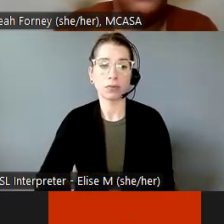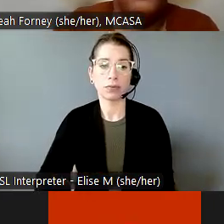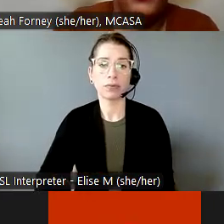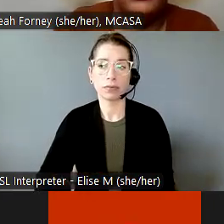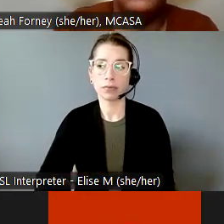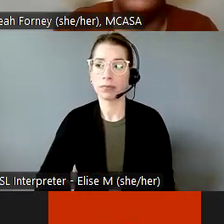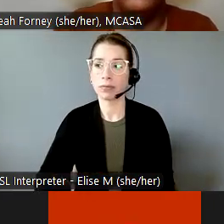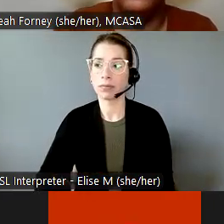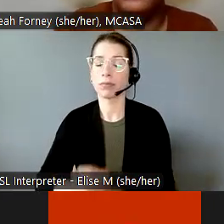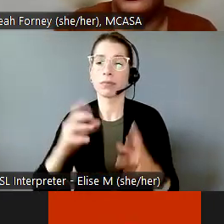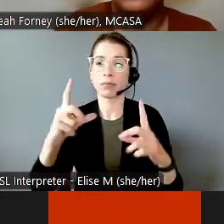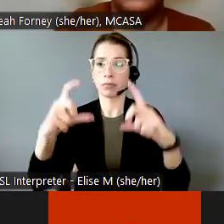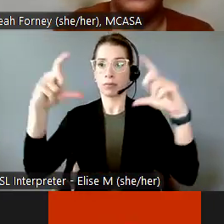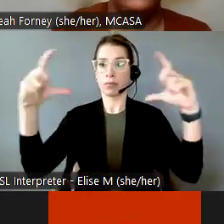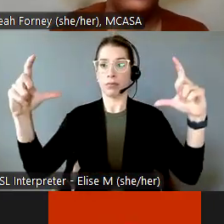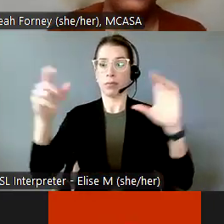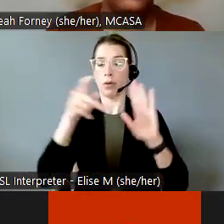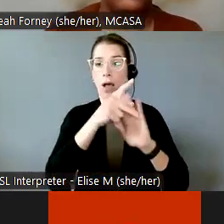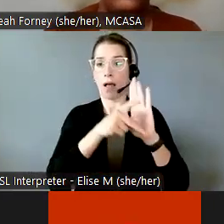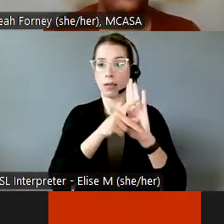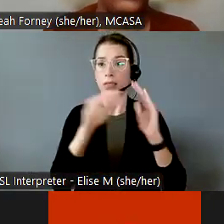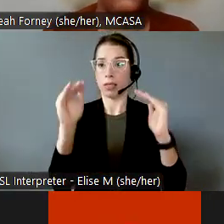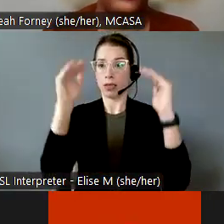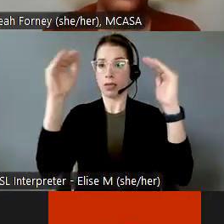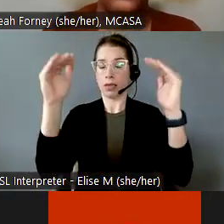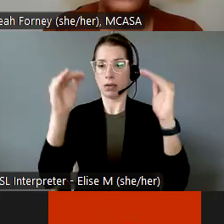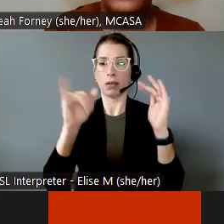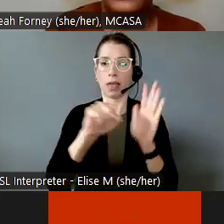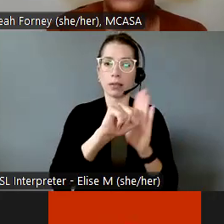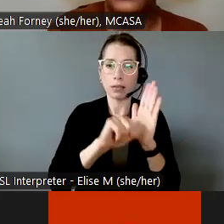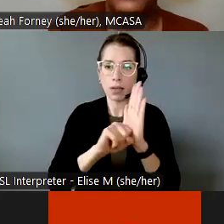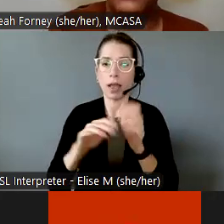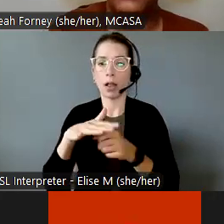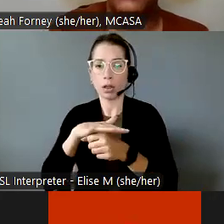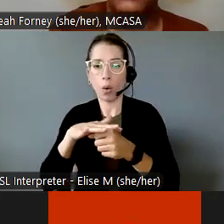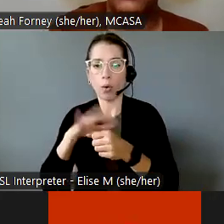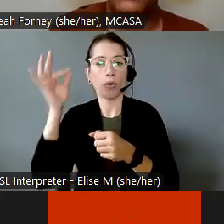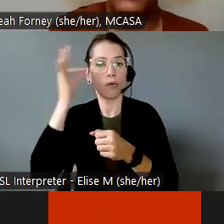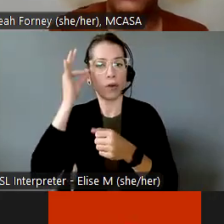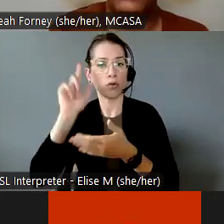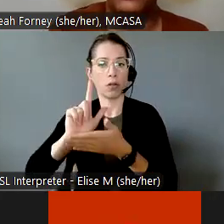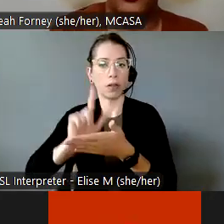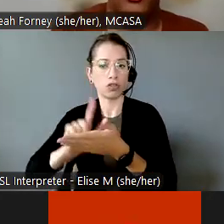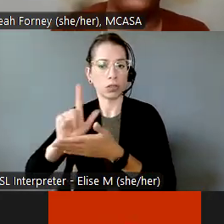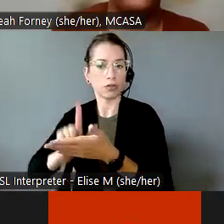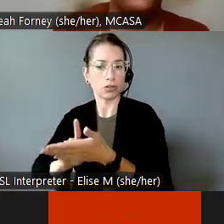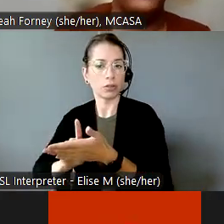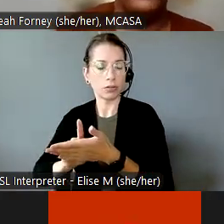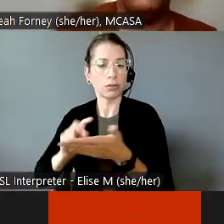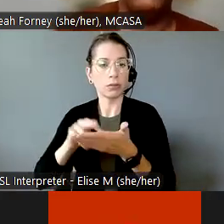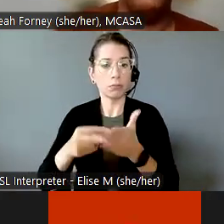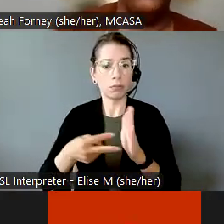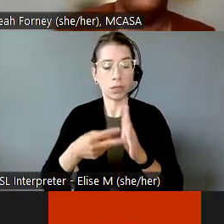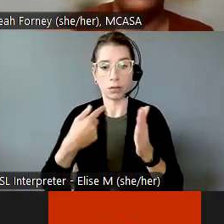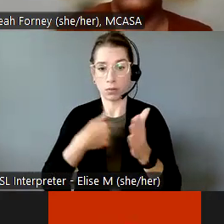And then in the policy, we're looking at state, local, and federal legislation. So are we